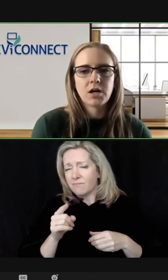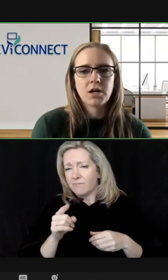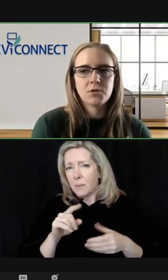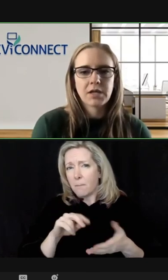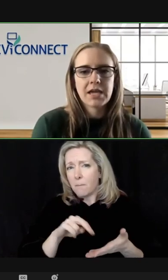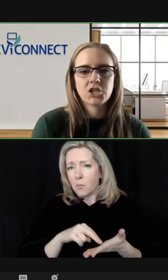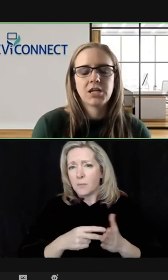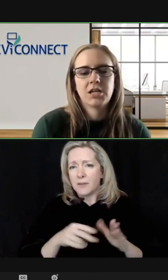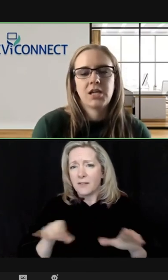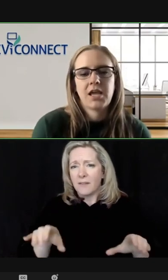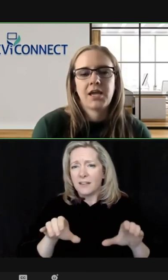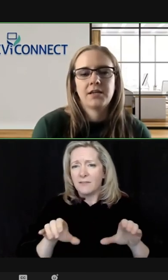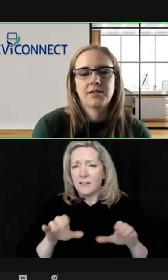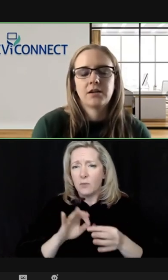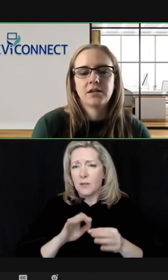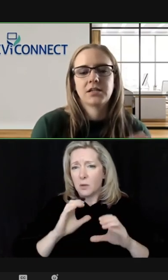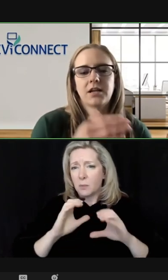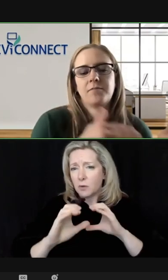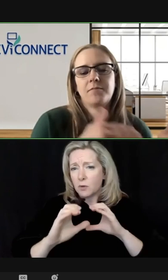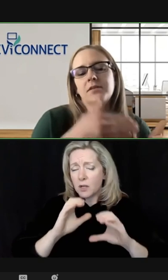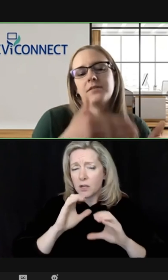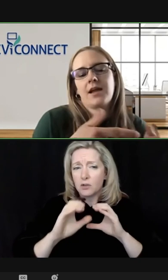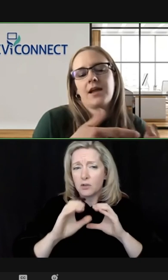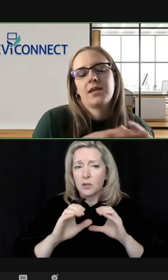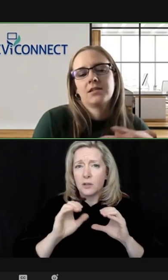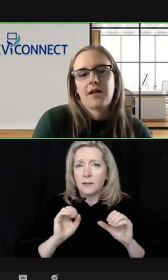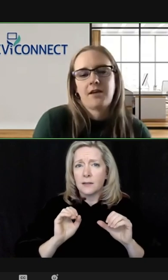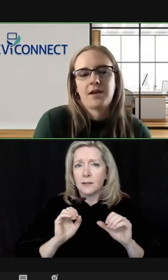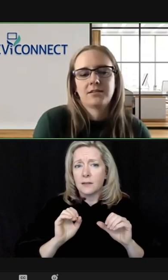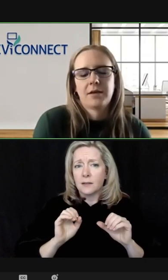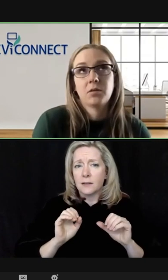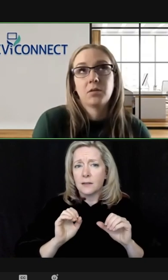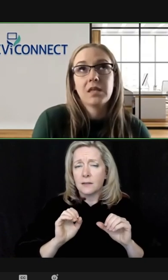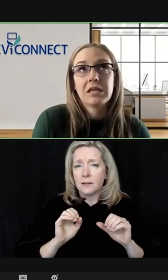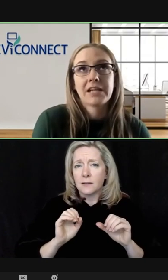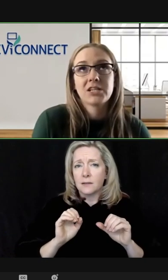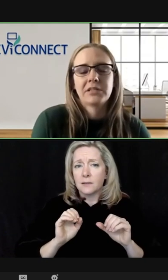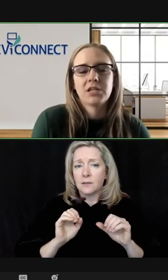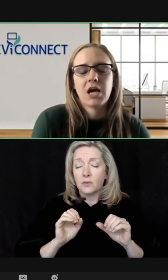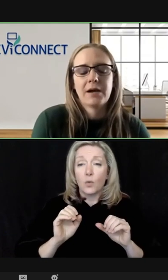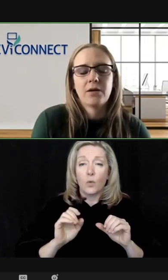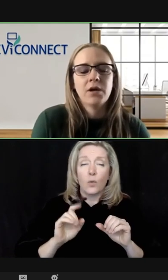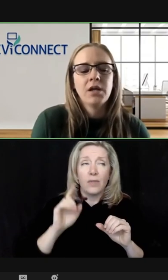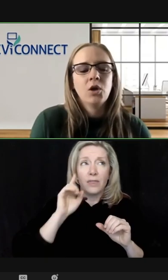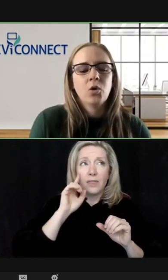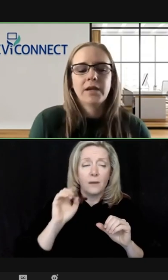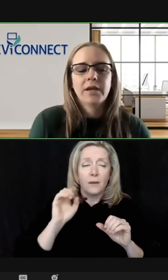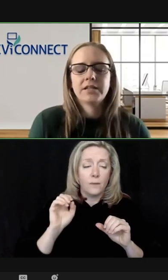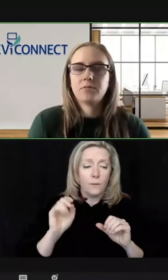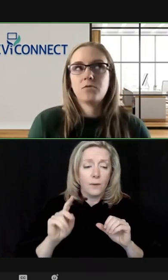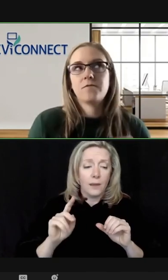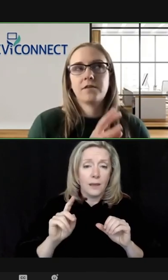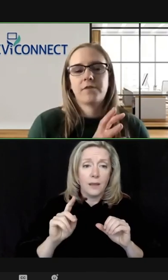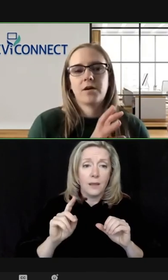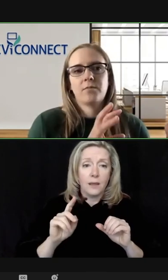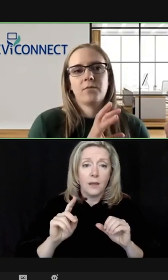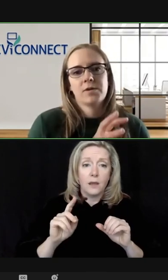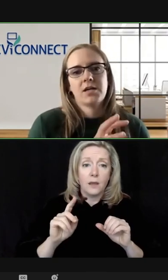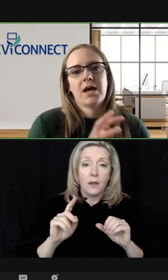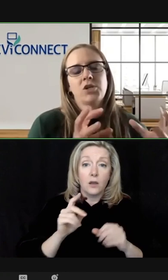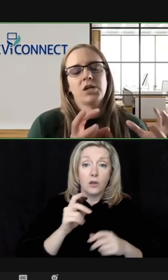activity for communication and starting to kind of build that into that next step. So think back to when we talked about when kids are